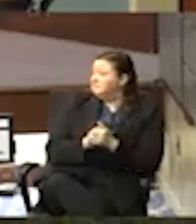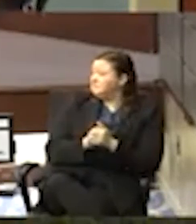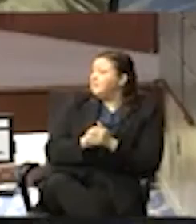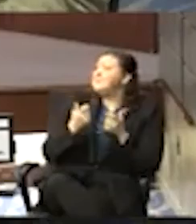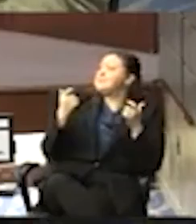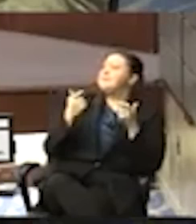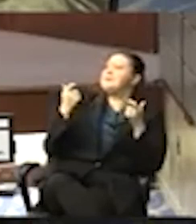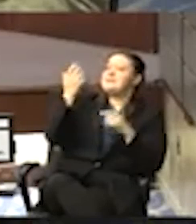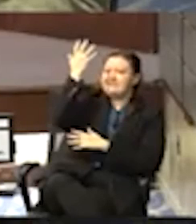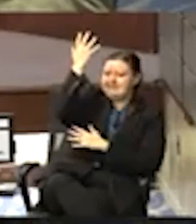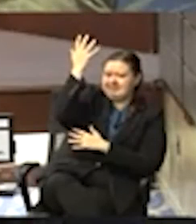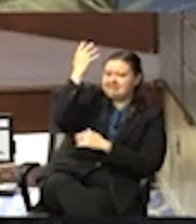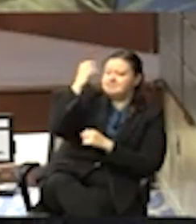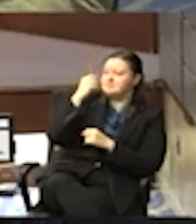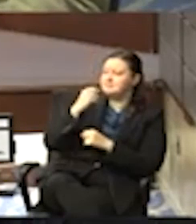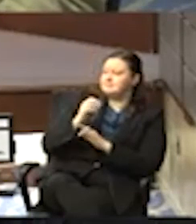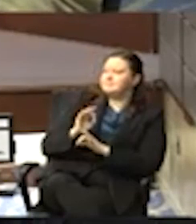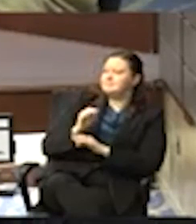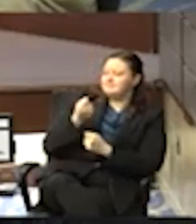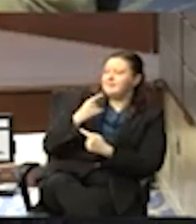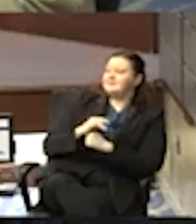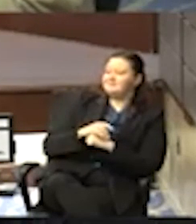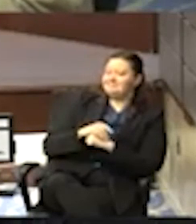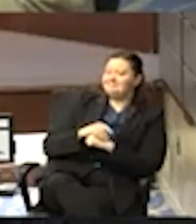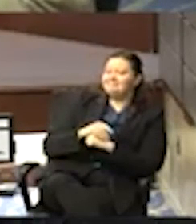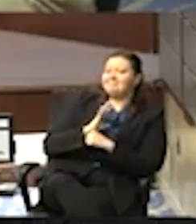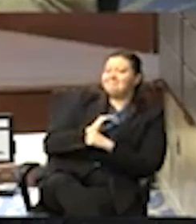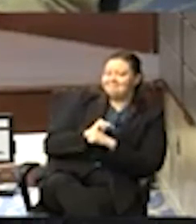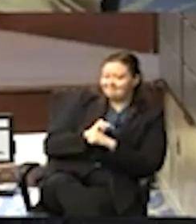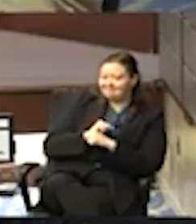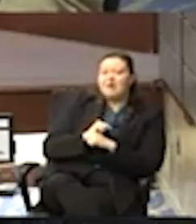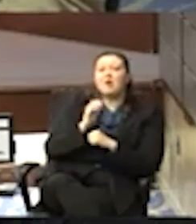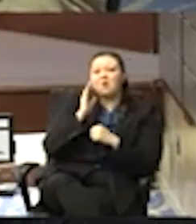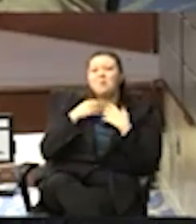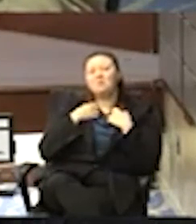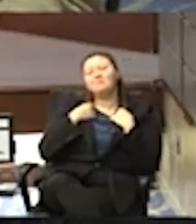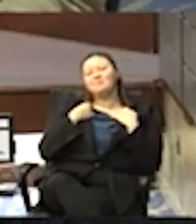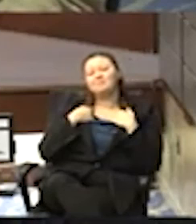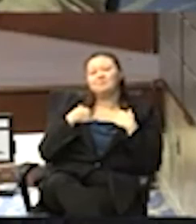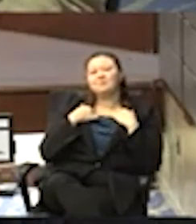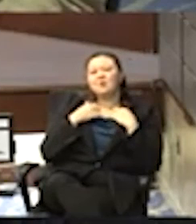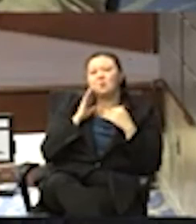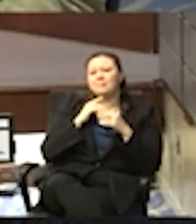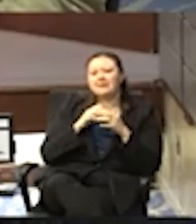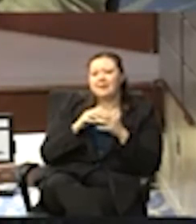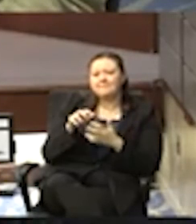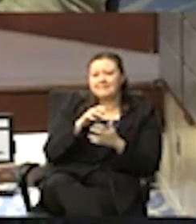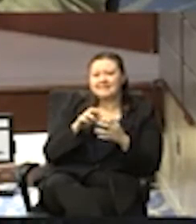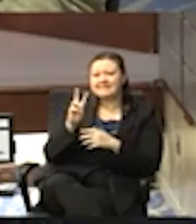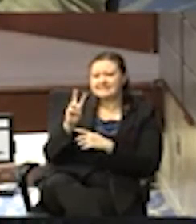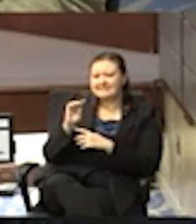Big trees. Got it. Good answer. Got it. It'll be a mix, but we definitely want to get some 6-inch,